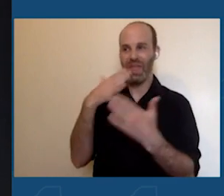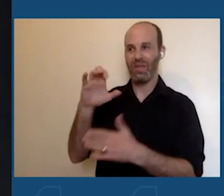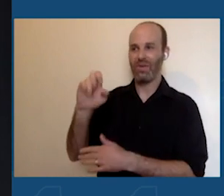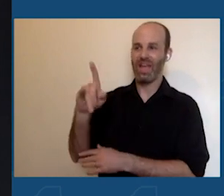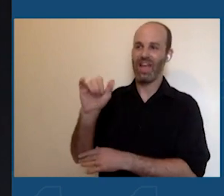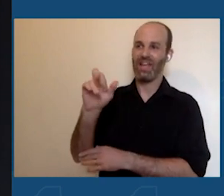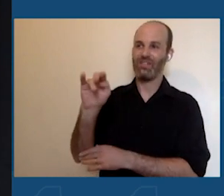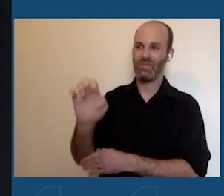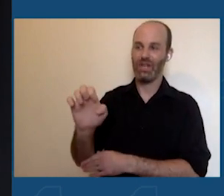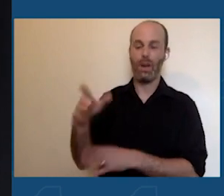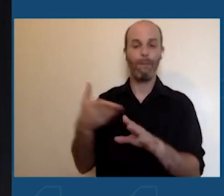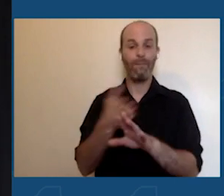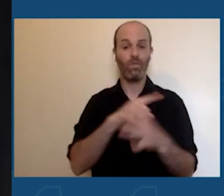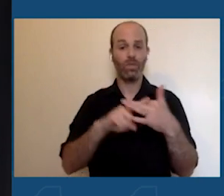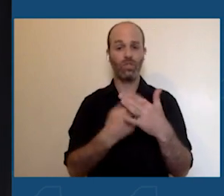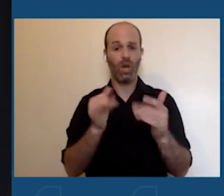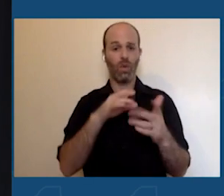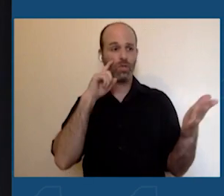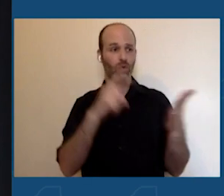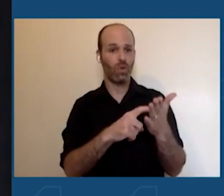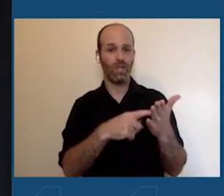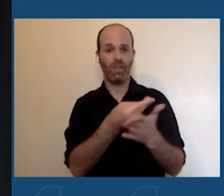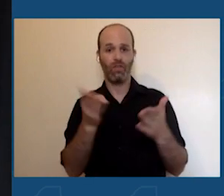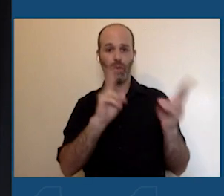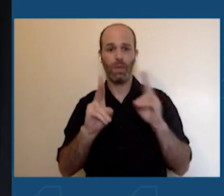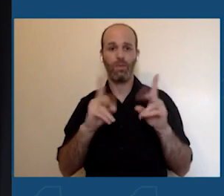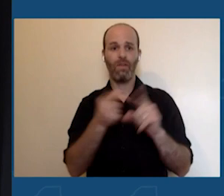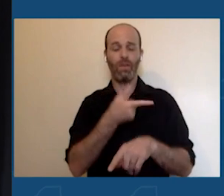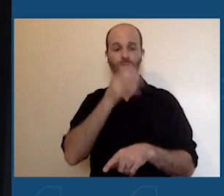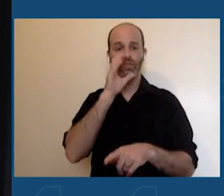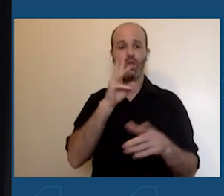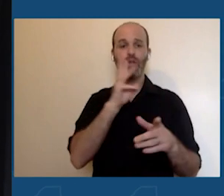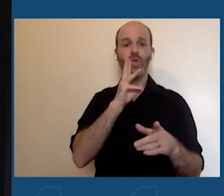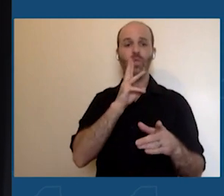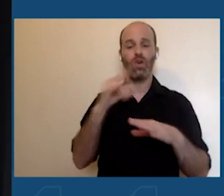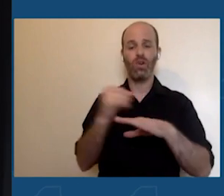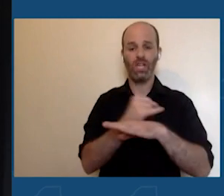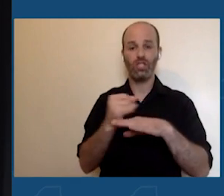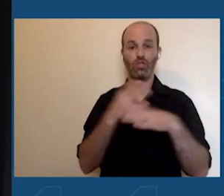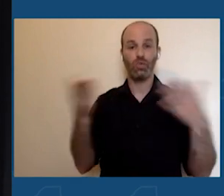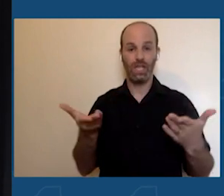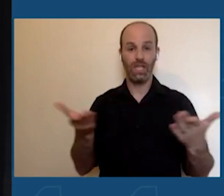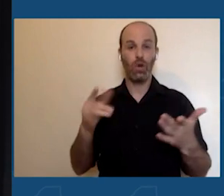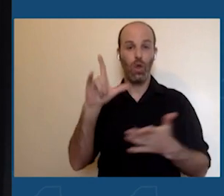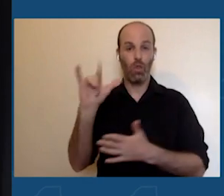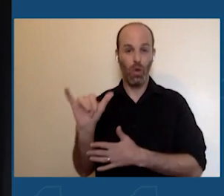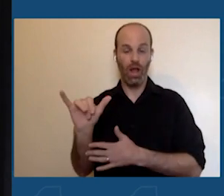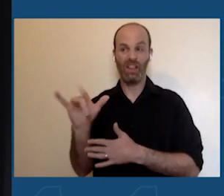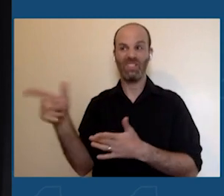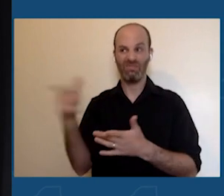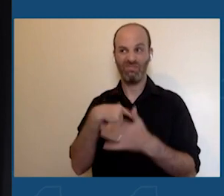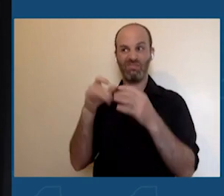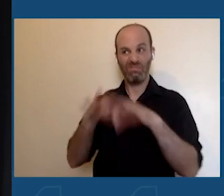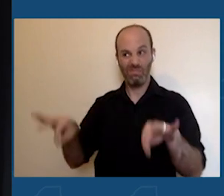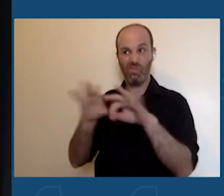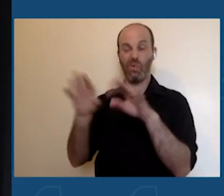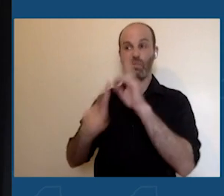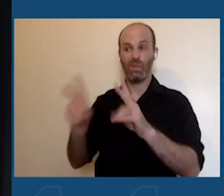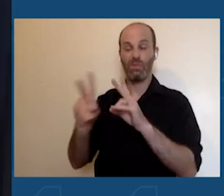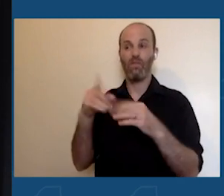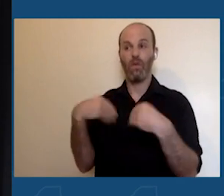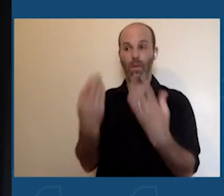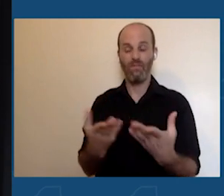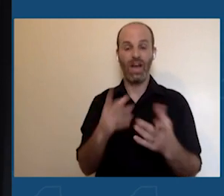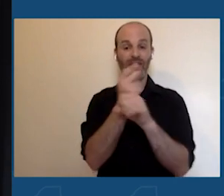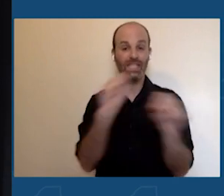recognize a couple of individuals from the drinking water industry on Long Island, key partners in providing safe drinking water to the residents we serve. The